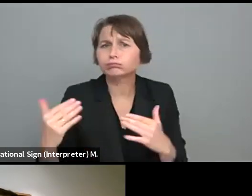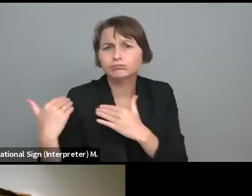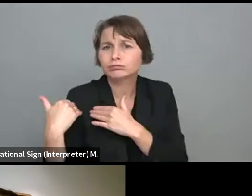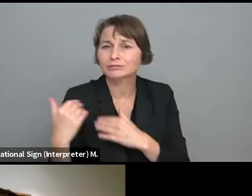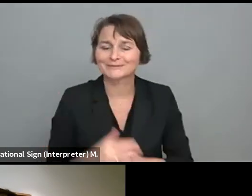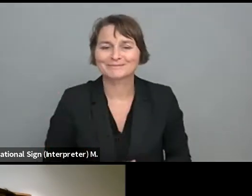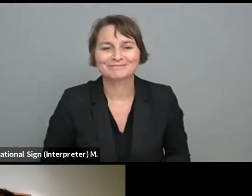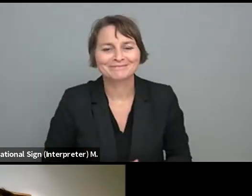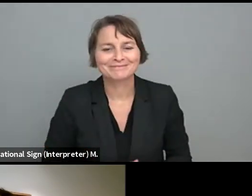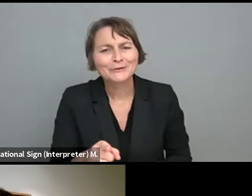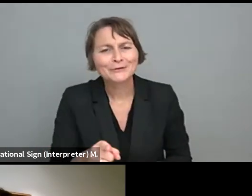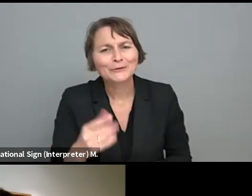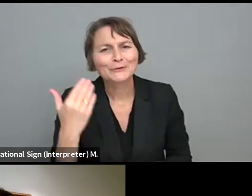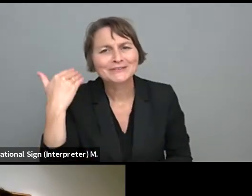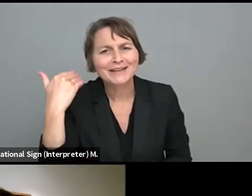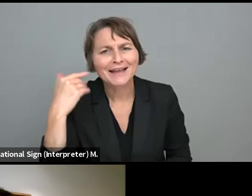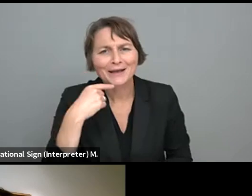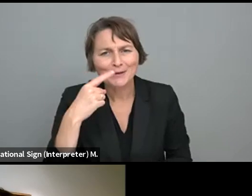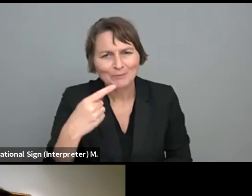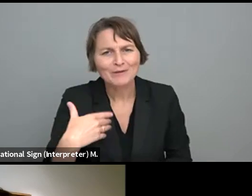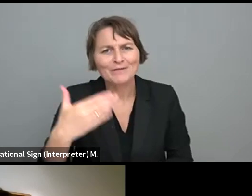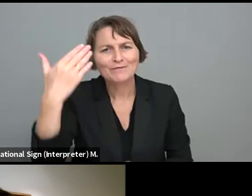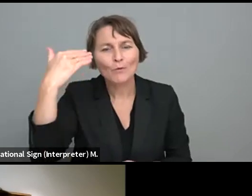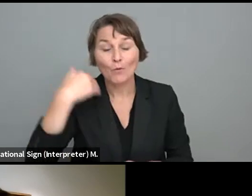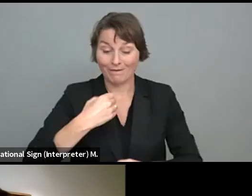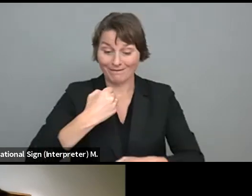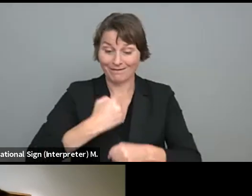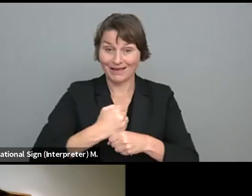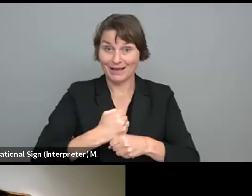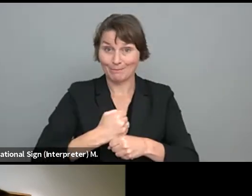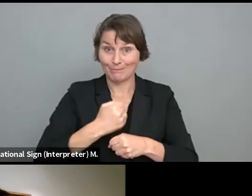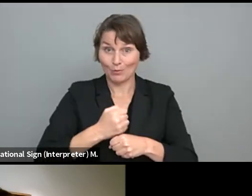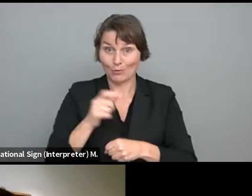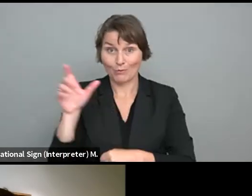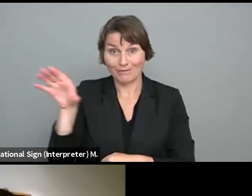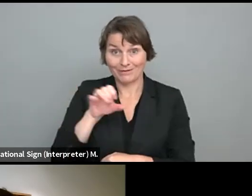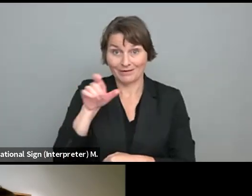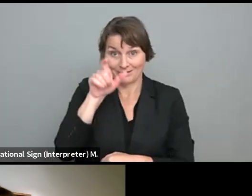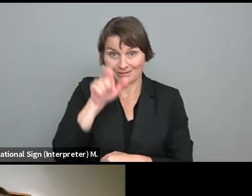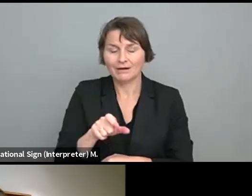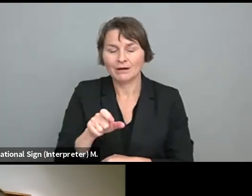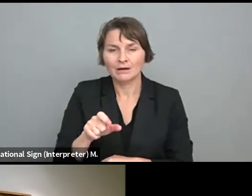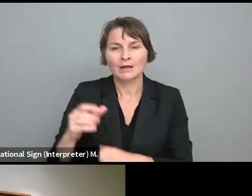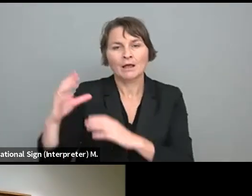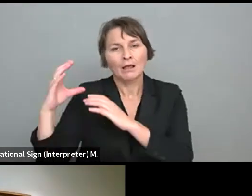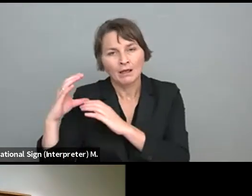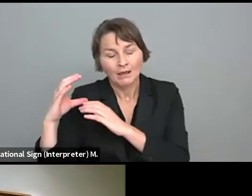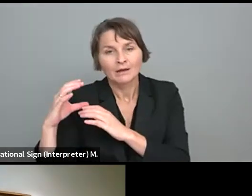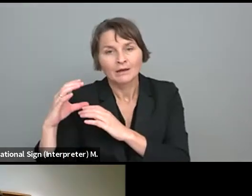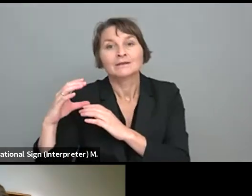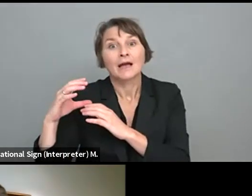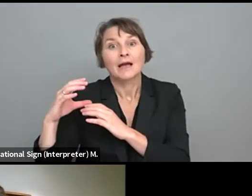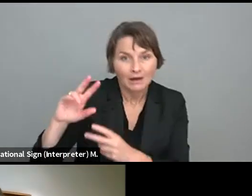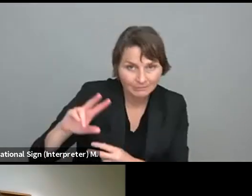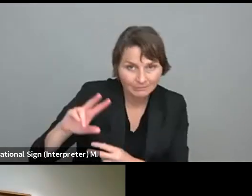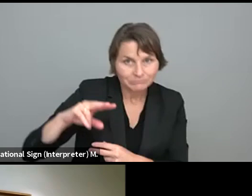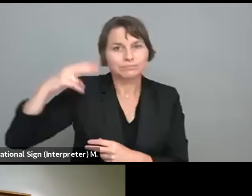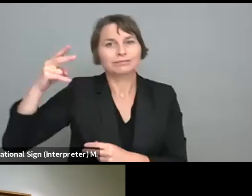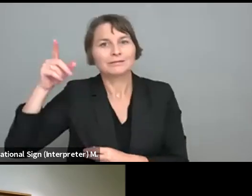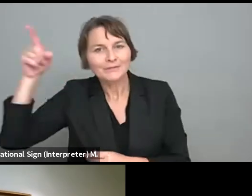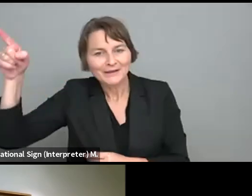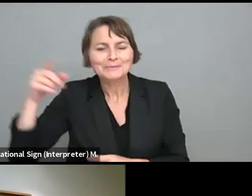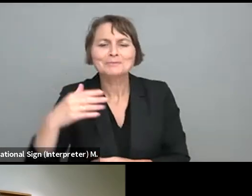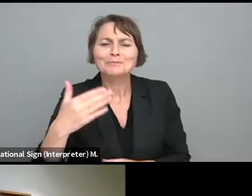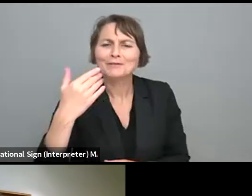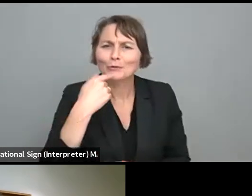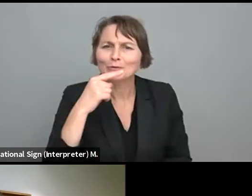proof from the employee to the employer. And what I'm hearing you say, Thorstein, is that it's all about transparency